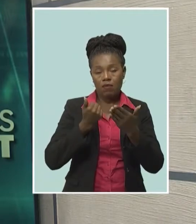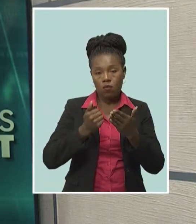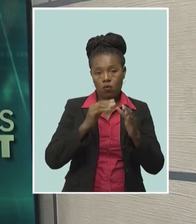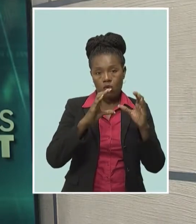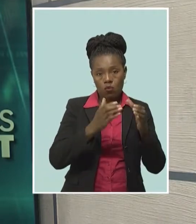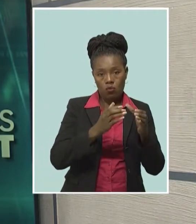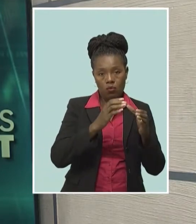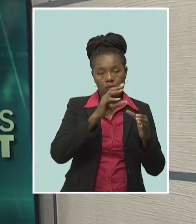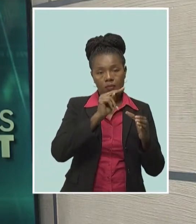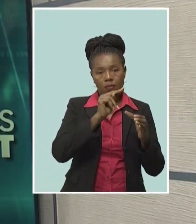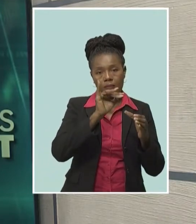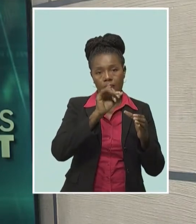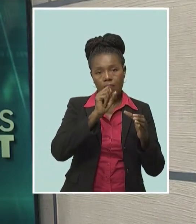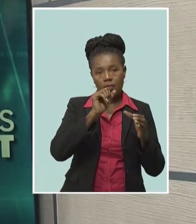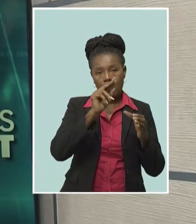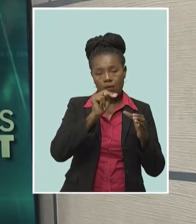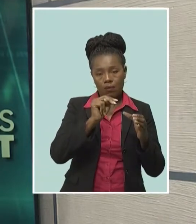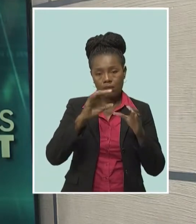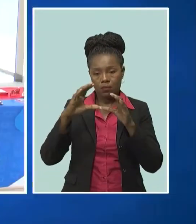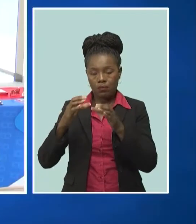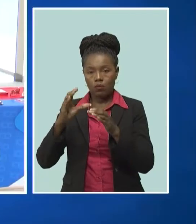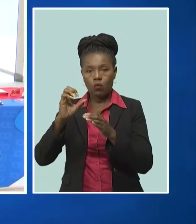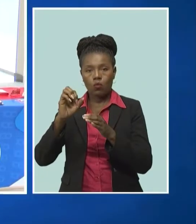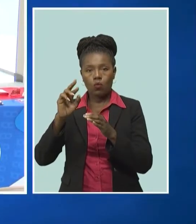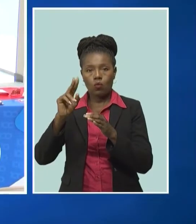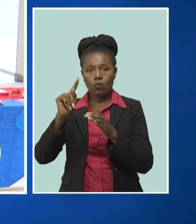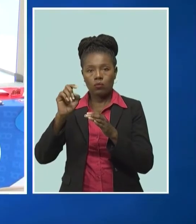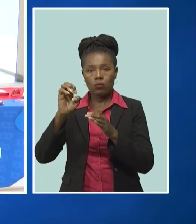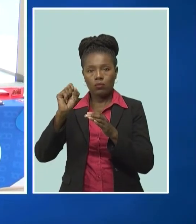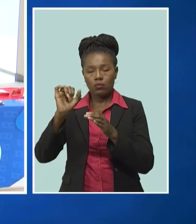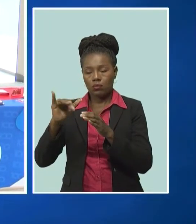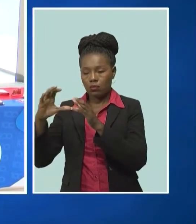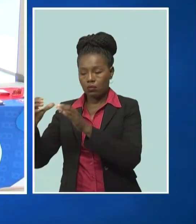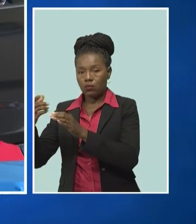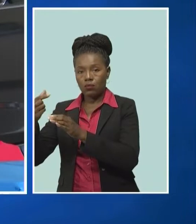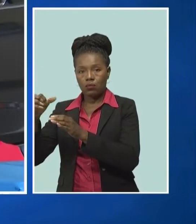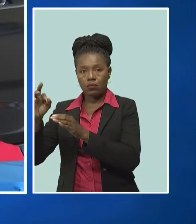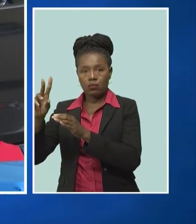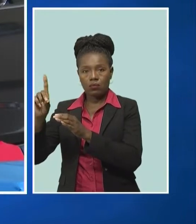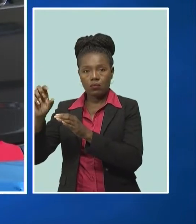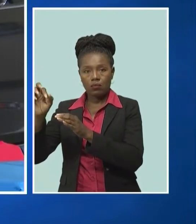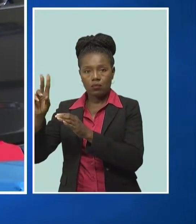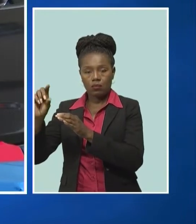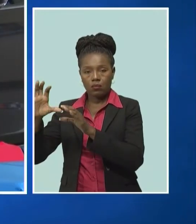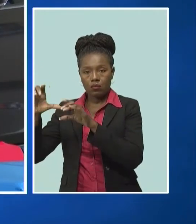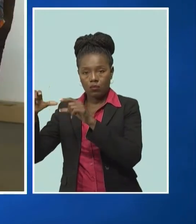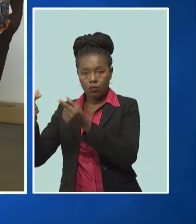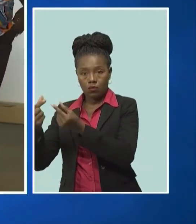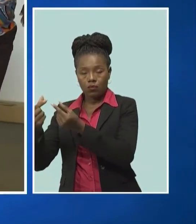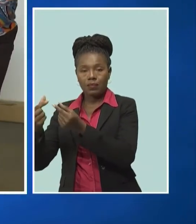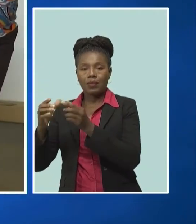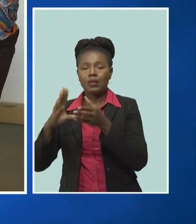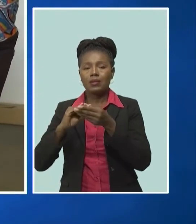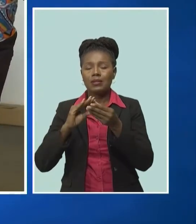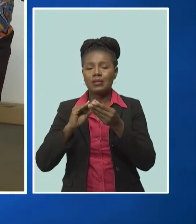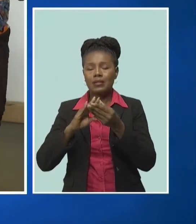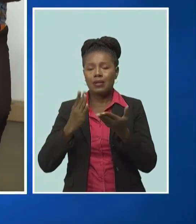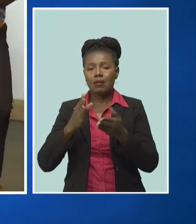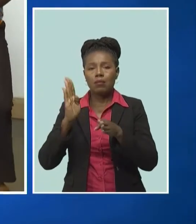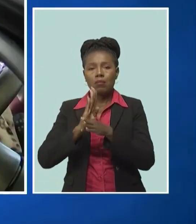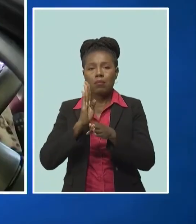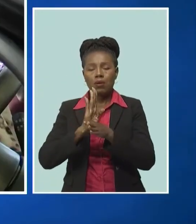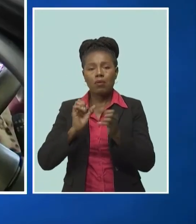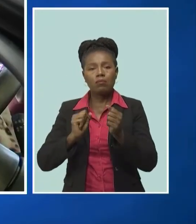Garage, and the Goddard's Group. Well, she said Barbados will have to overcome supply challenges as it transitions to a